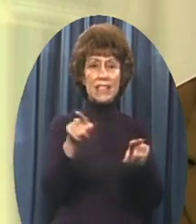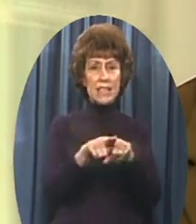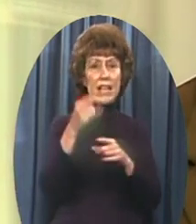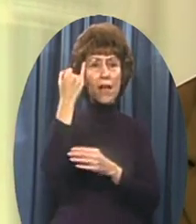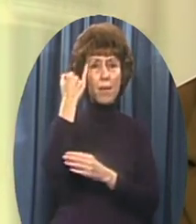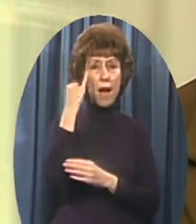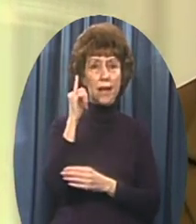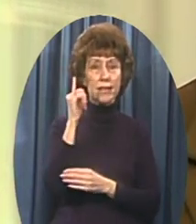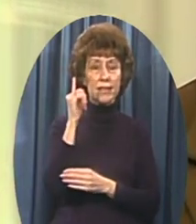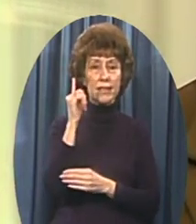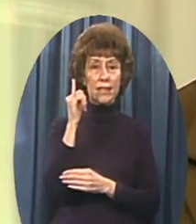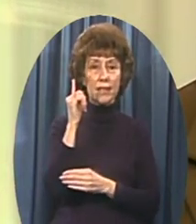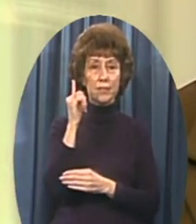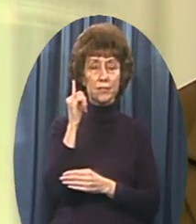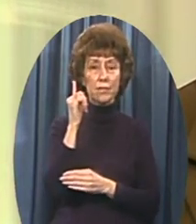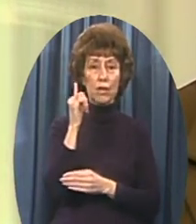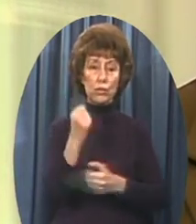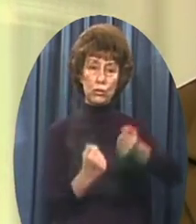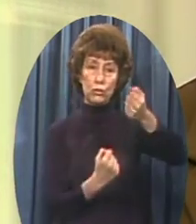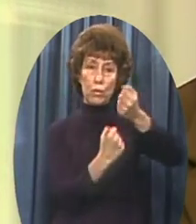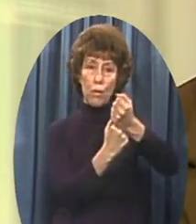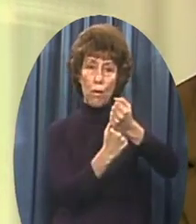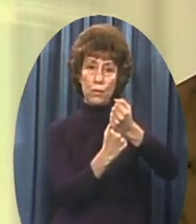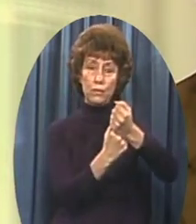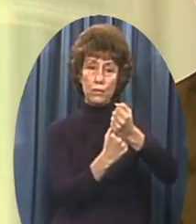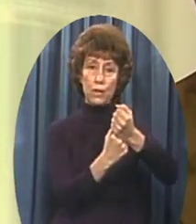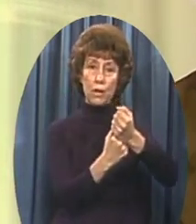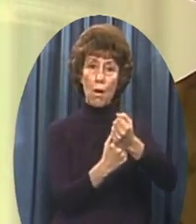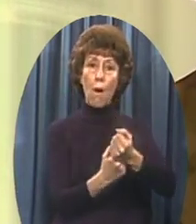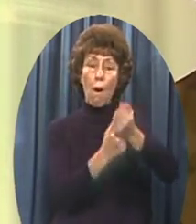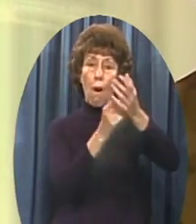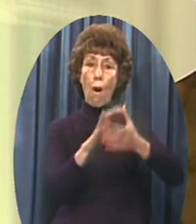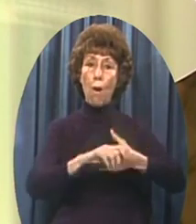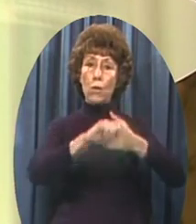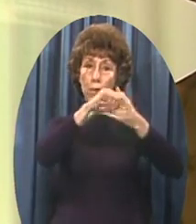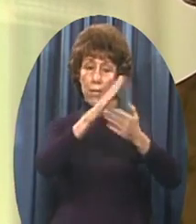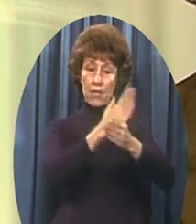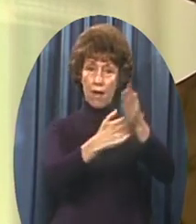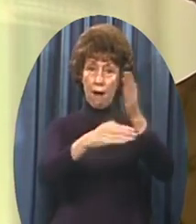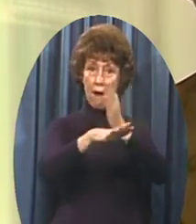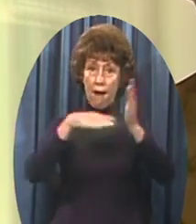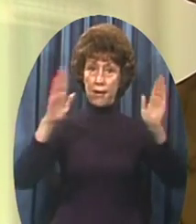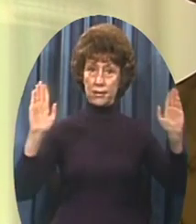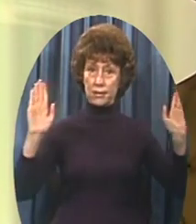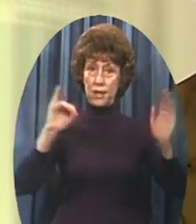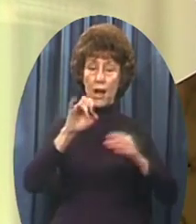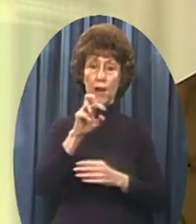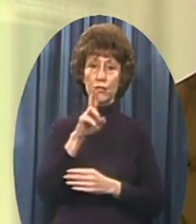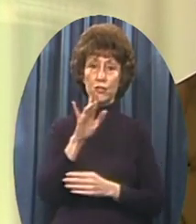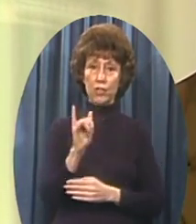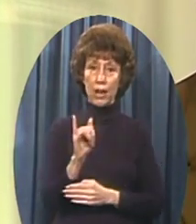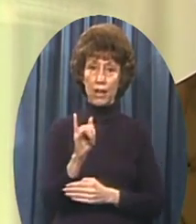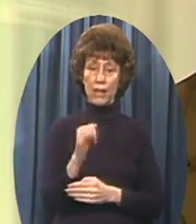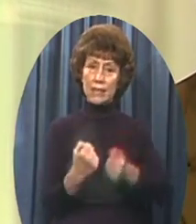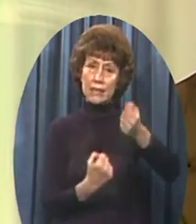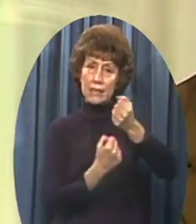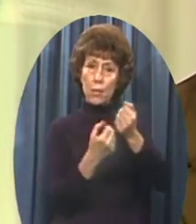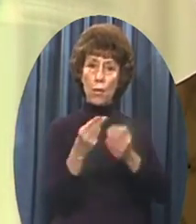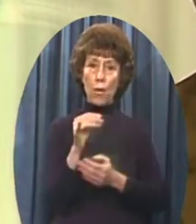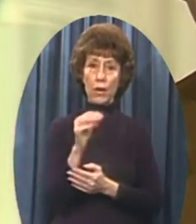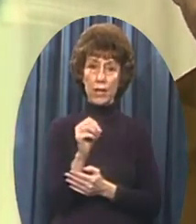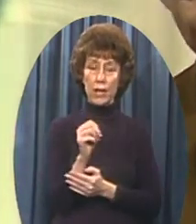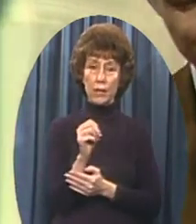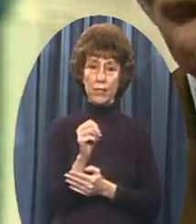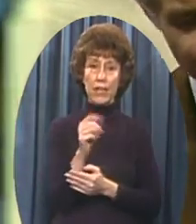this man's hands. He needs your prayers. He needs a vote of confidence. And we trust that God will lay it heavily upon your heart to do